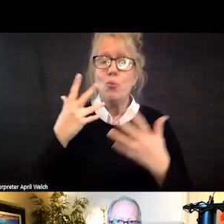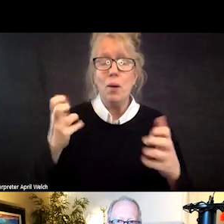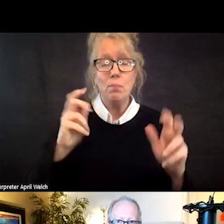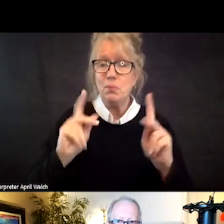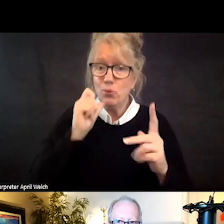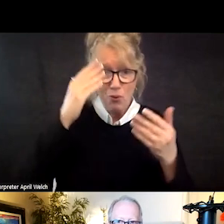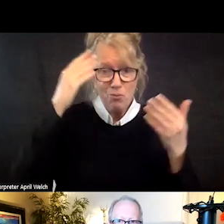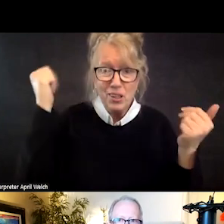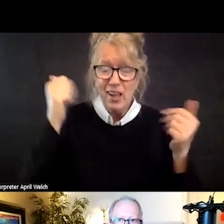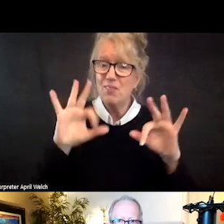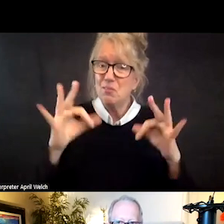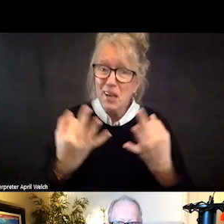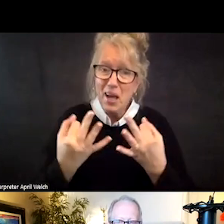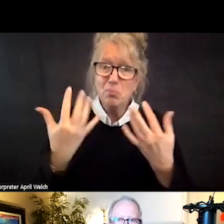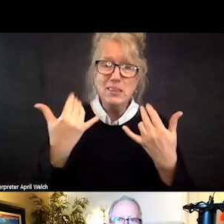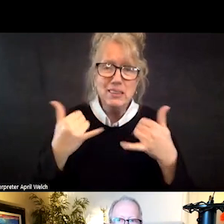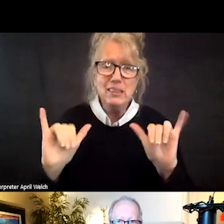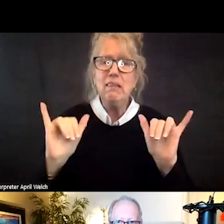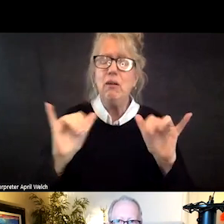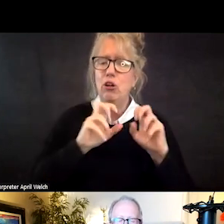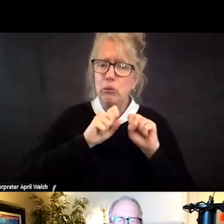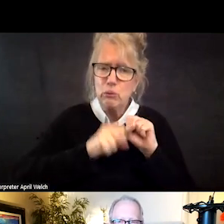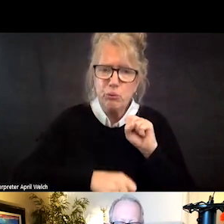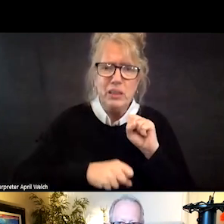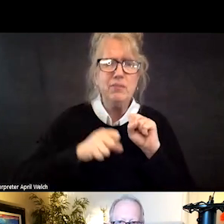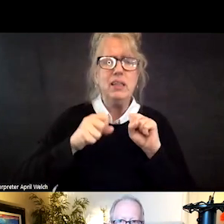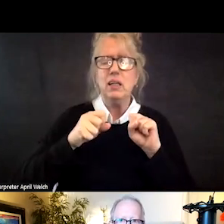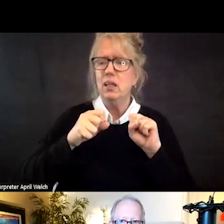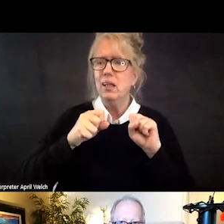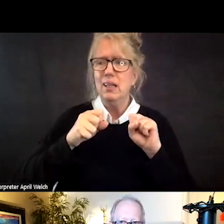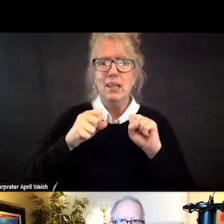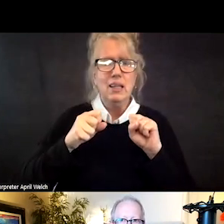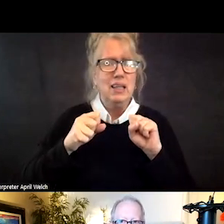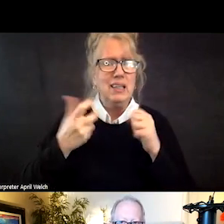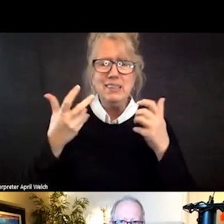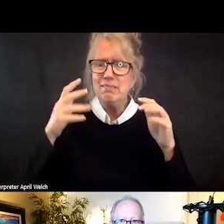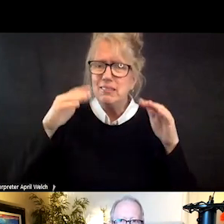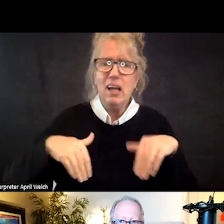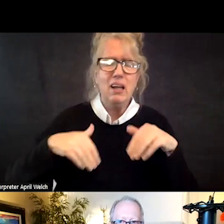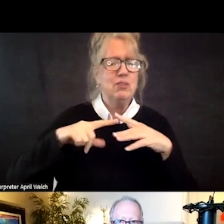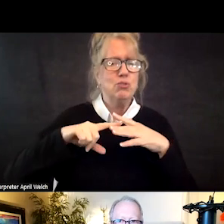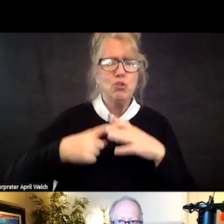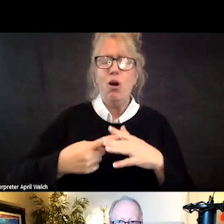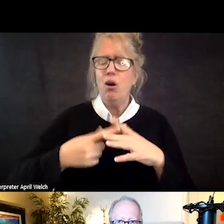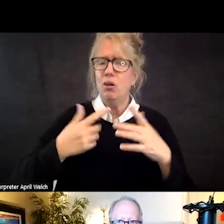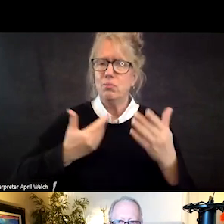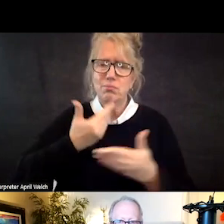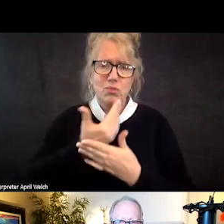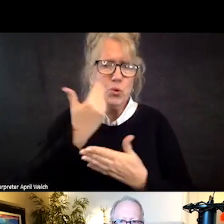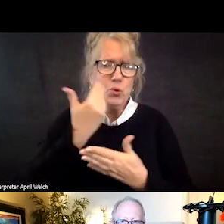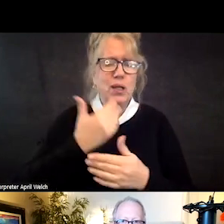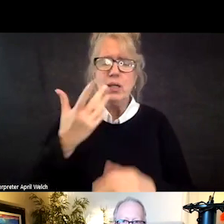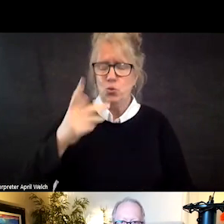there are family members that are still grieving. Funerals have not even begun to start. Unfortunately, we know from